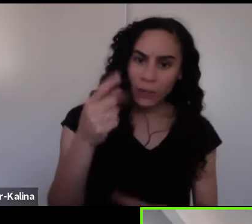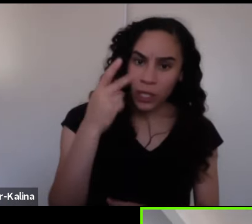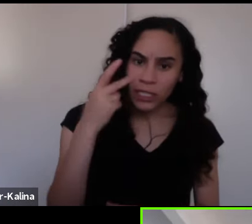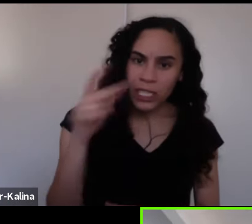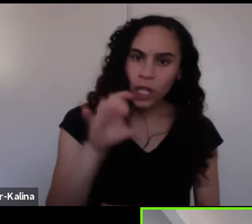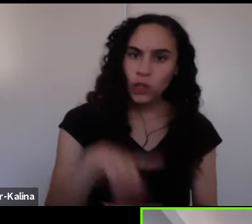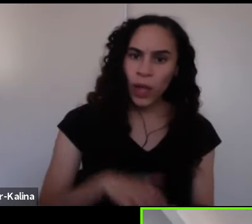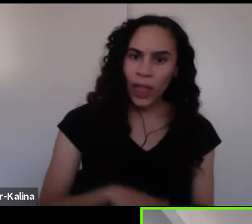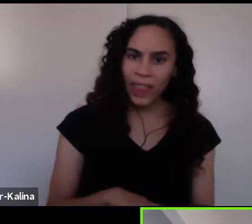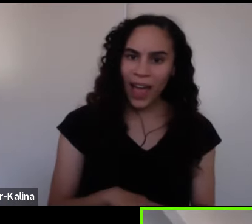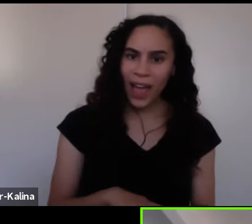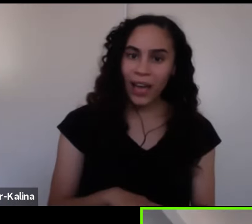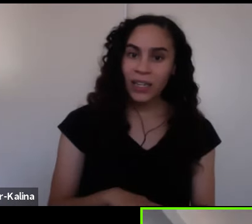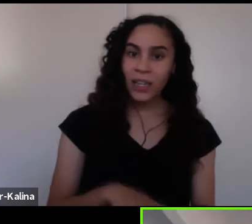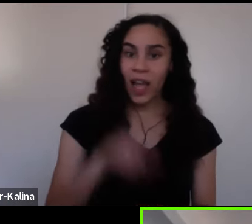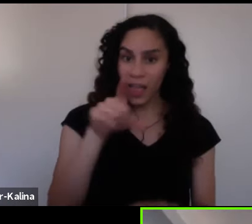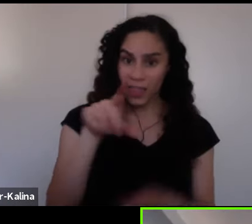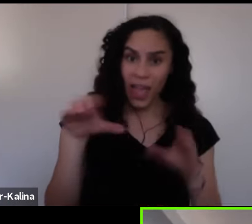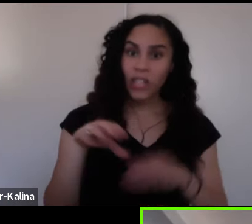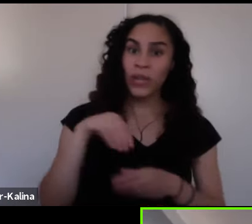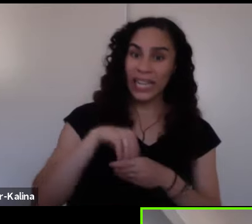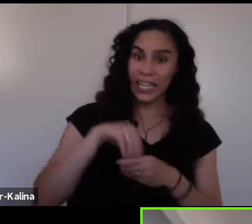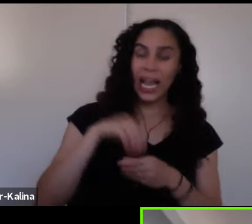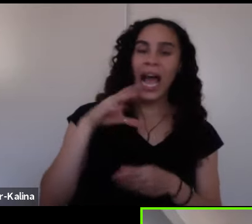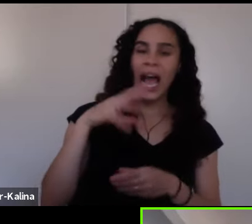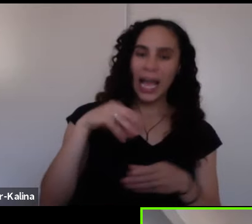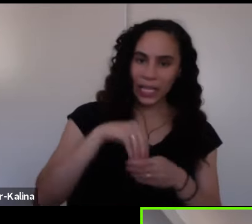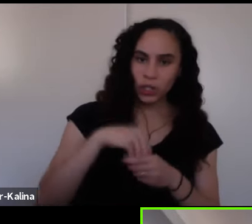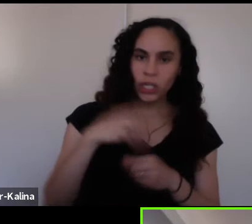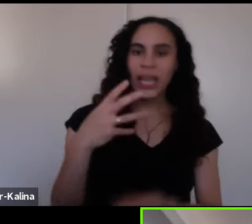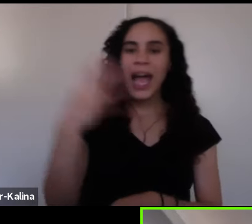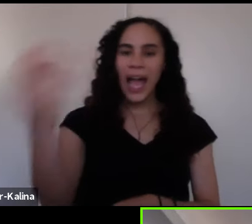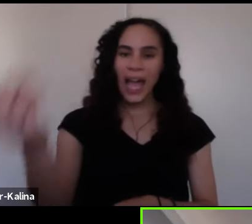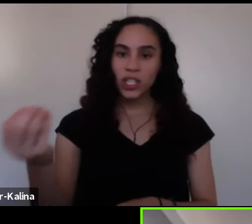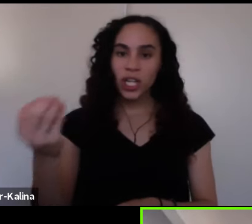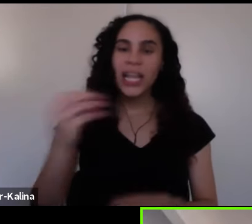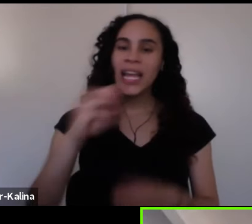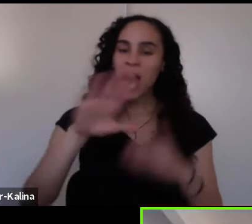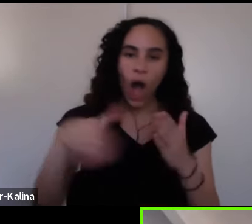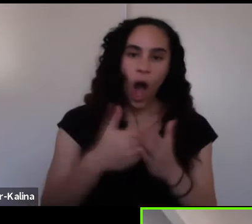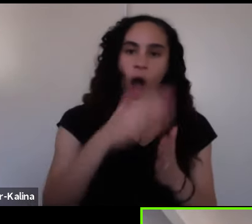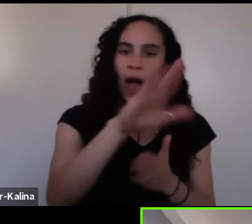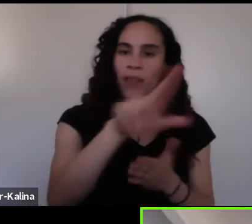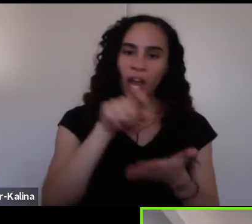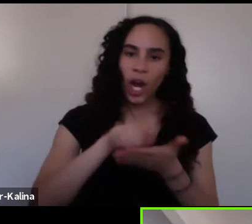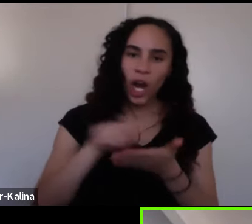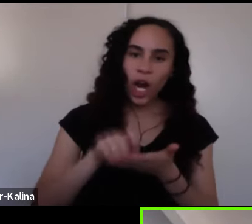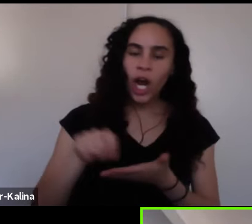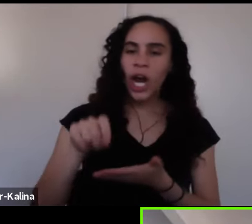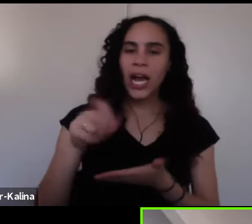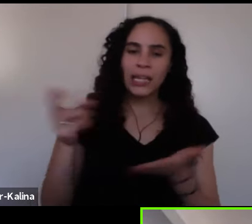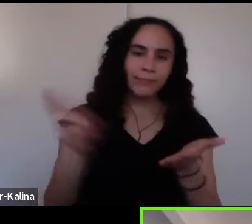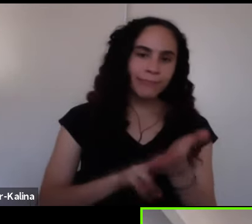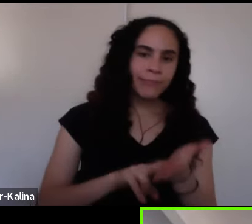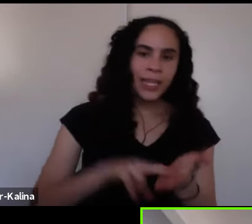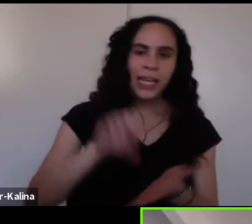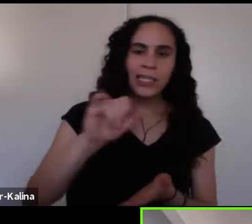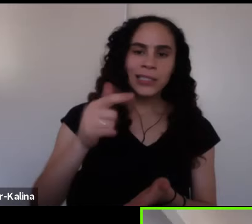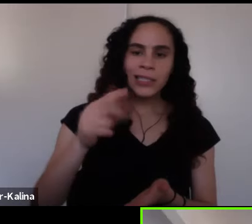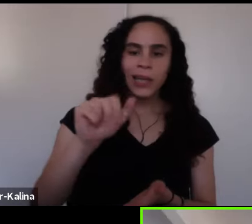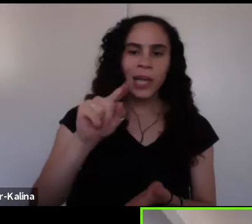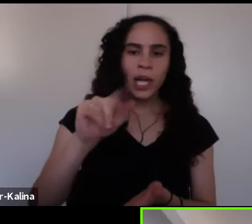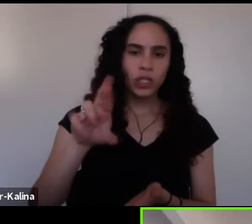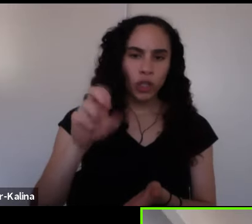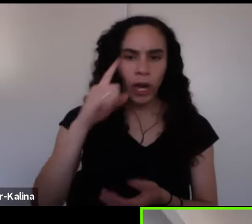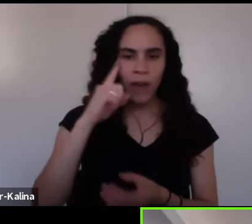Yeah. And they do that externally as well, because it's in all their signature files for their emails. And that itself says,